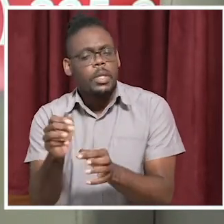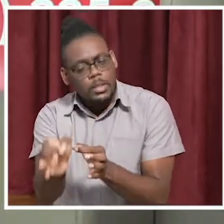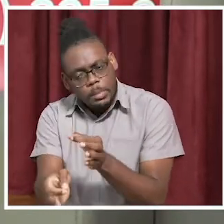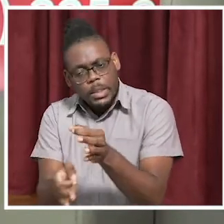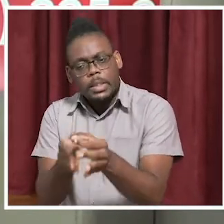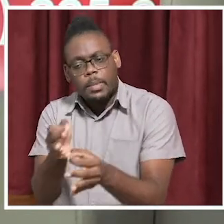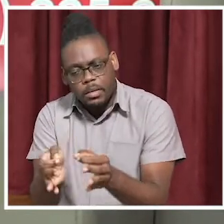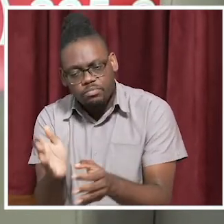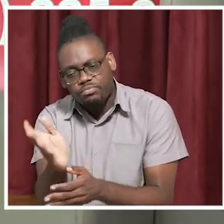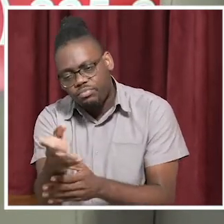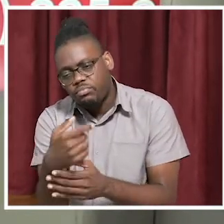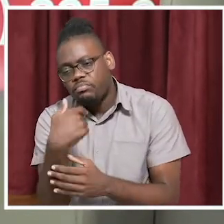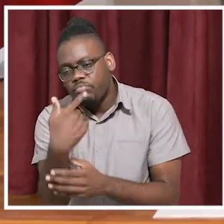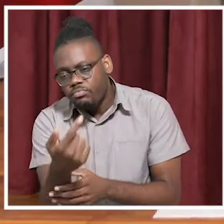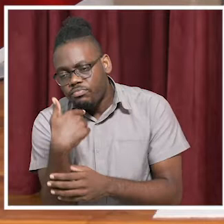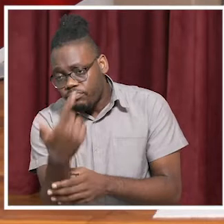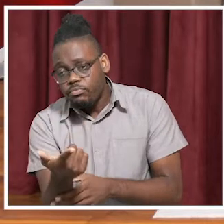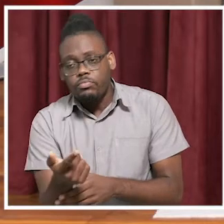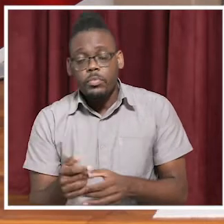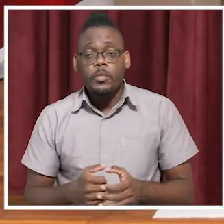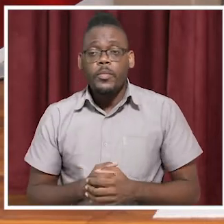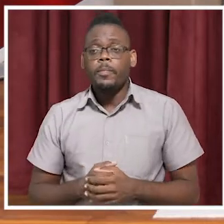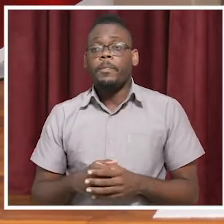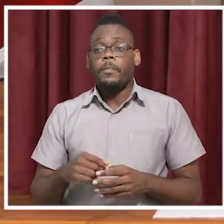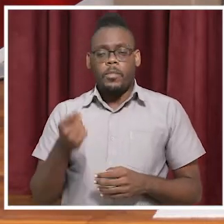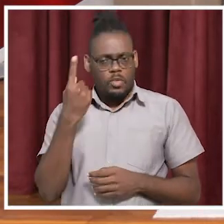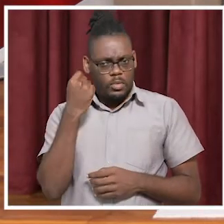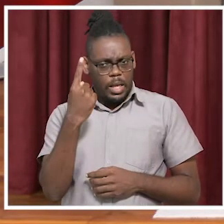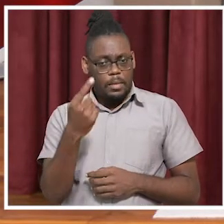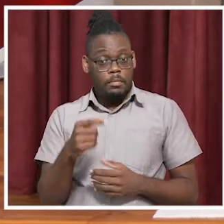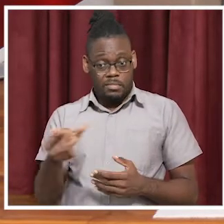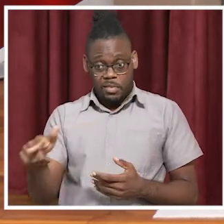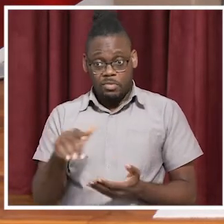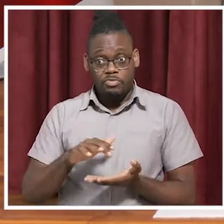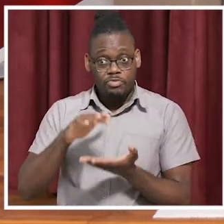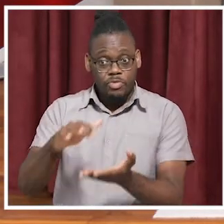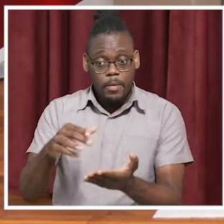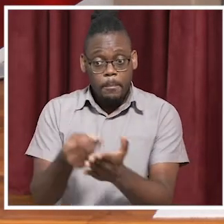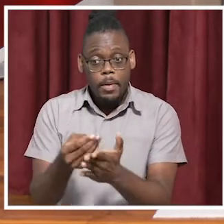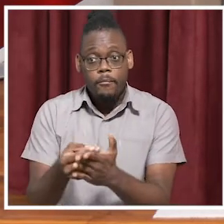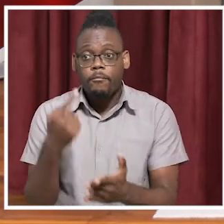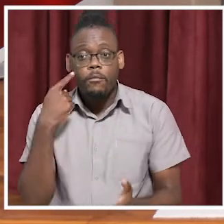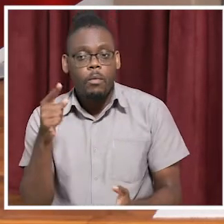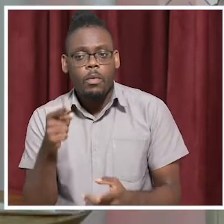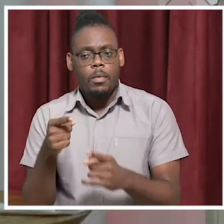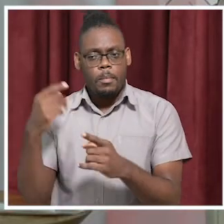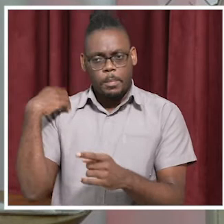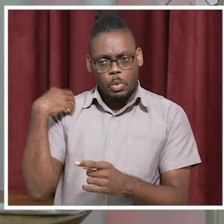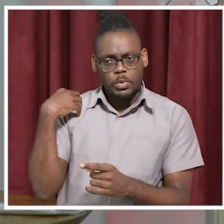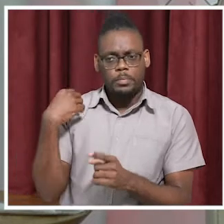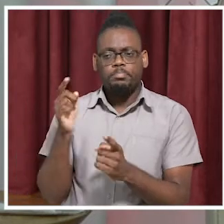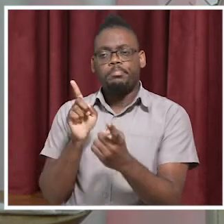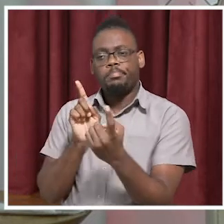I understand that they issue the grant. The actual individual is responsible to finding the labor and completing the job. Is